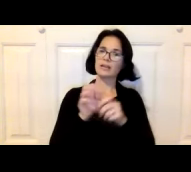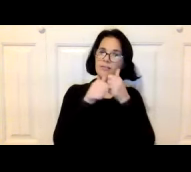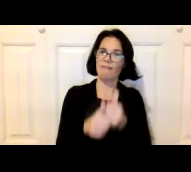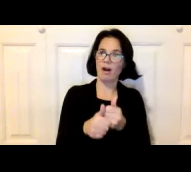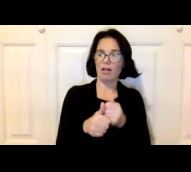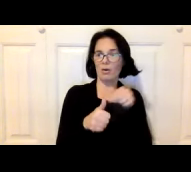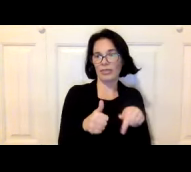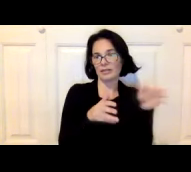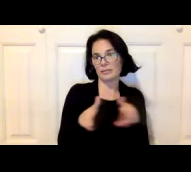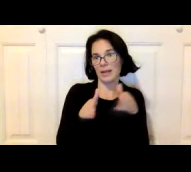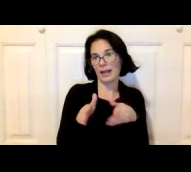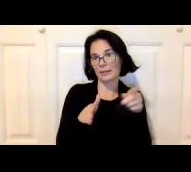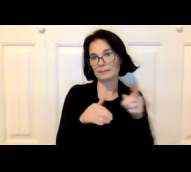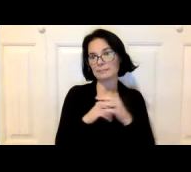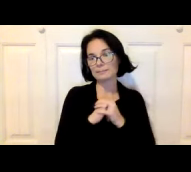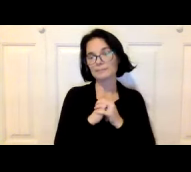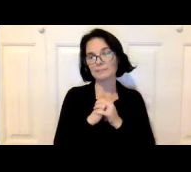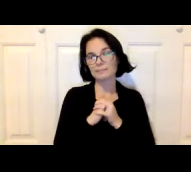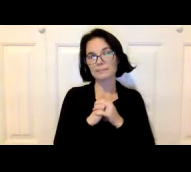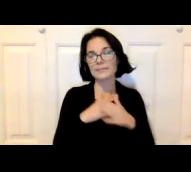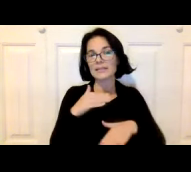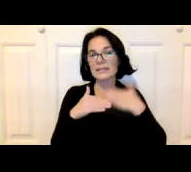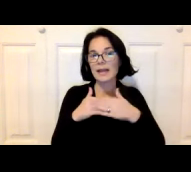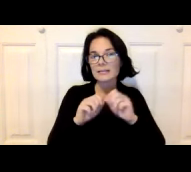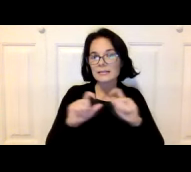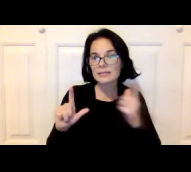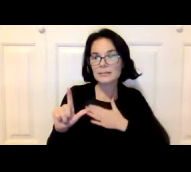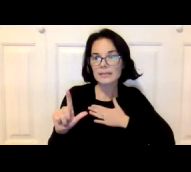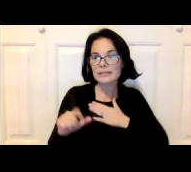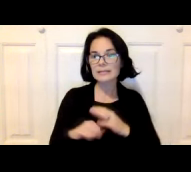this plan. Next slide.